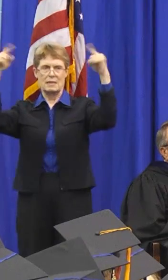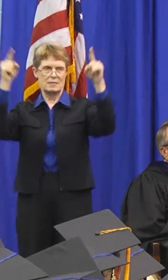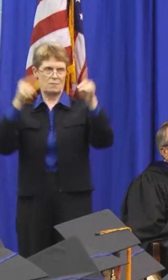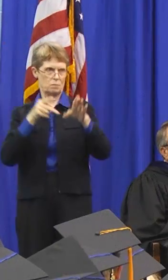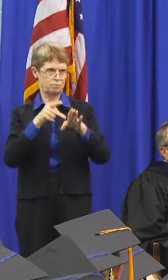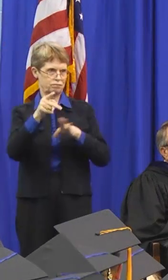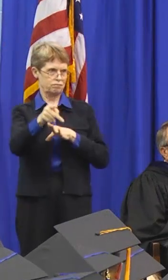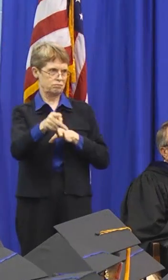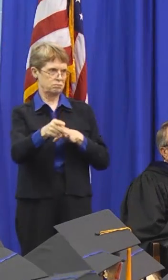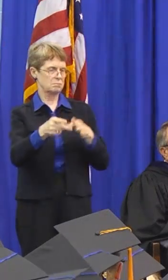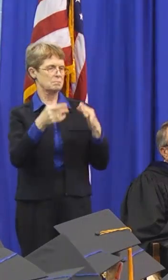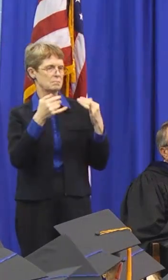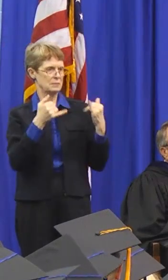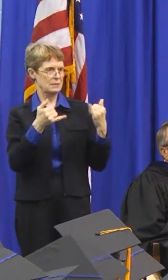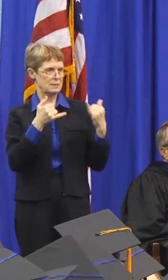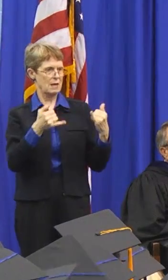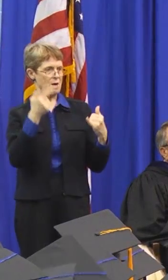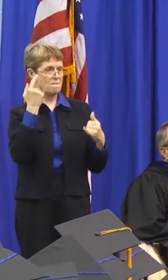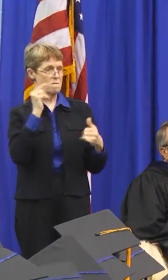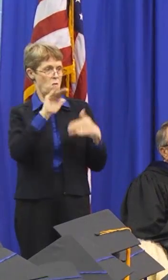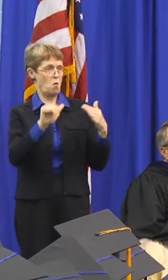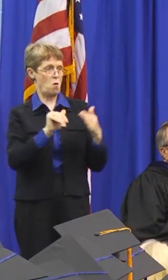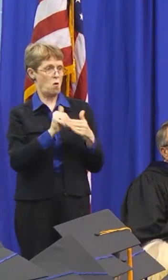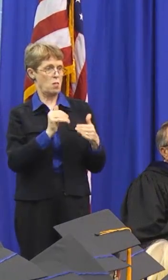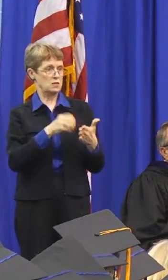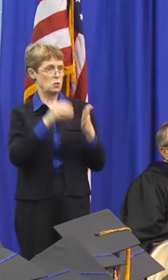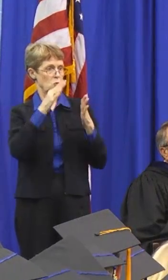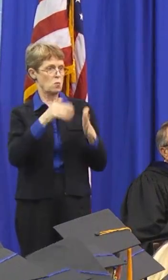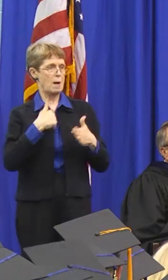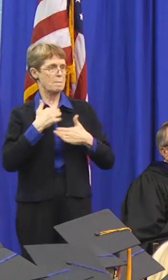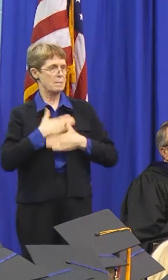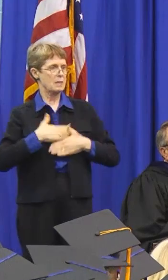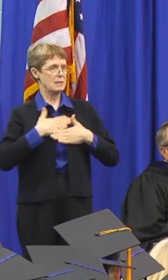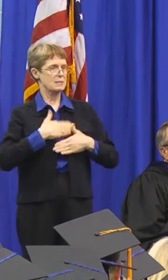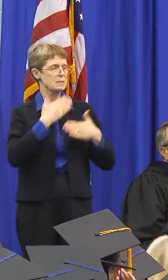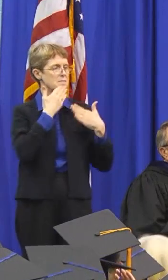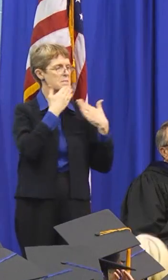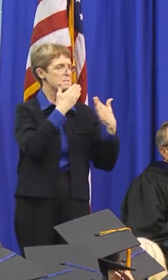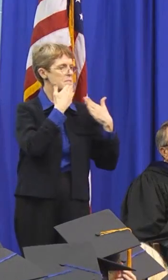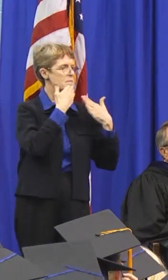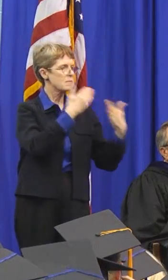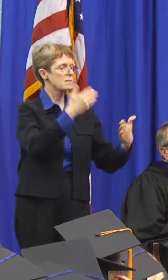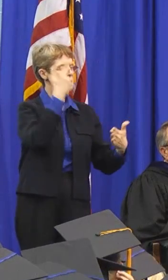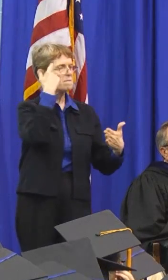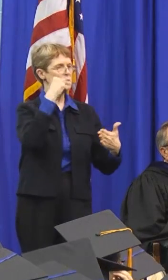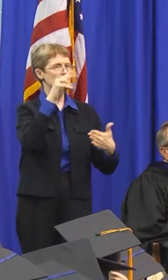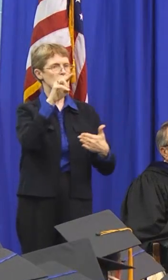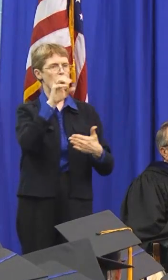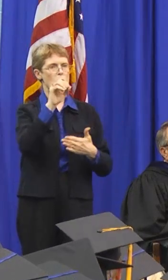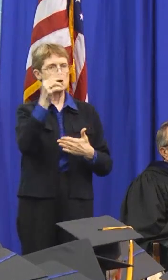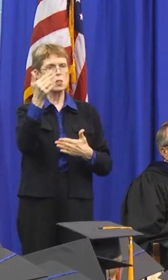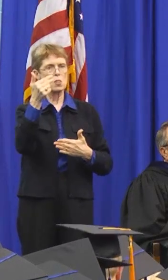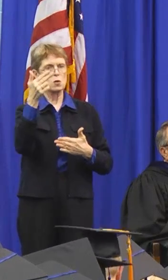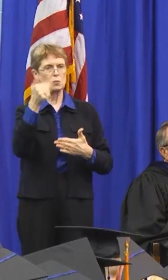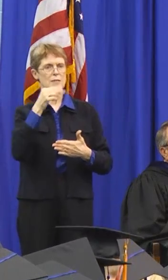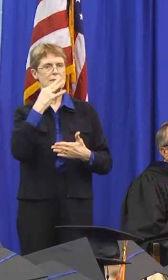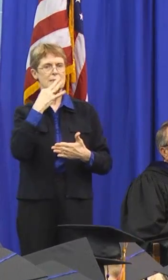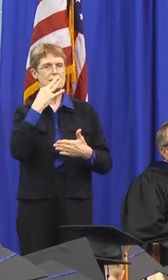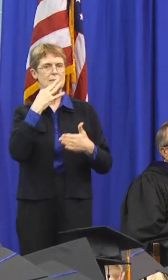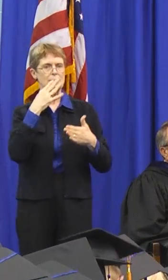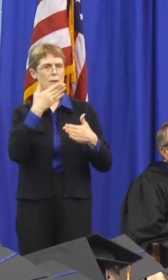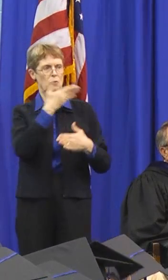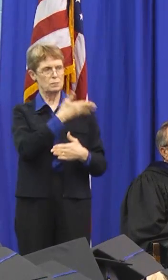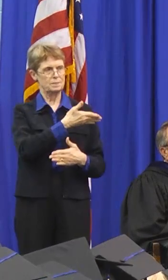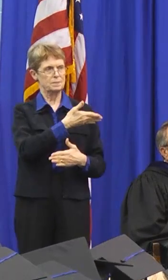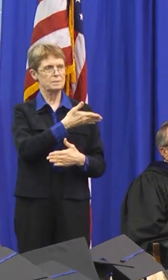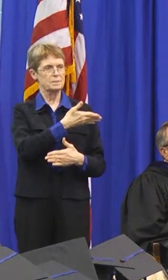Calhoun students, both past and present, I'm pleased to express our appreciation and gratitude for the 2013 commencement speaker. Please